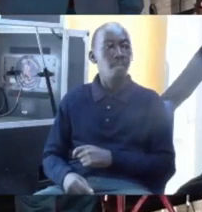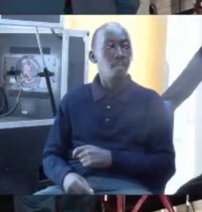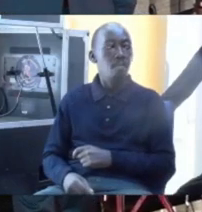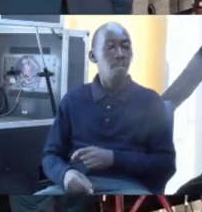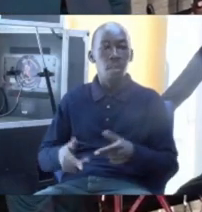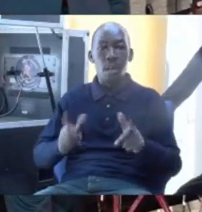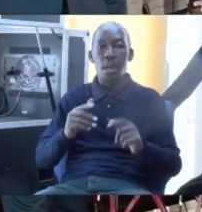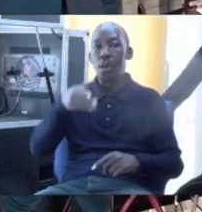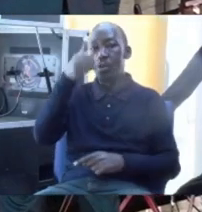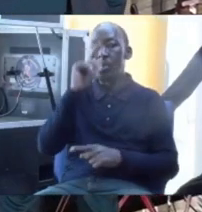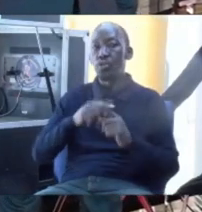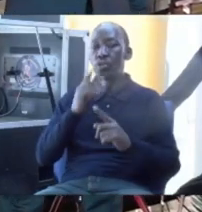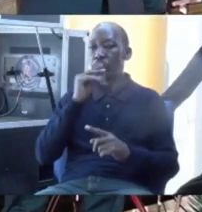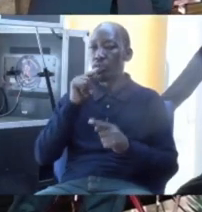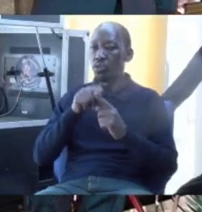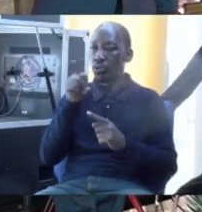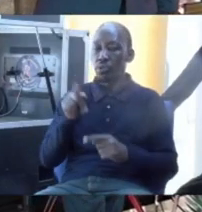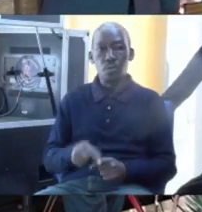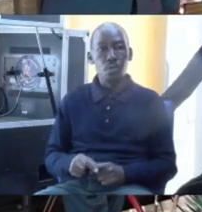Allow God to speak to you.